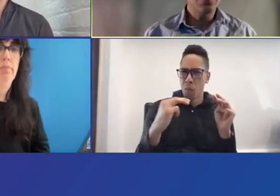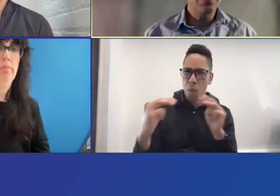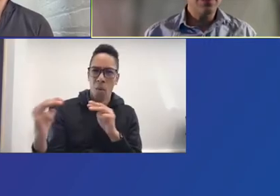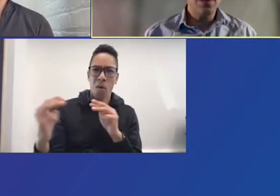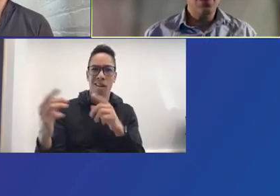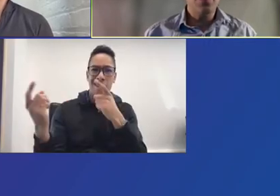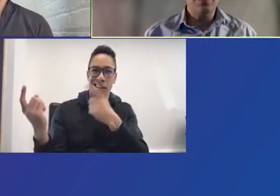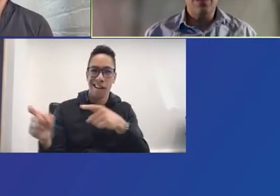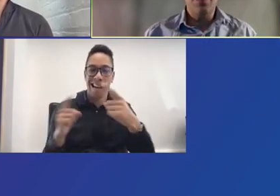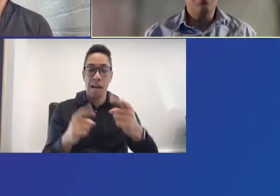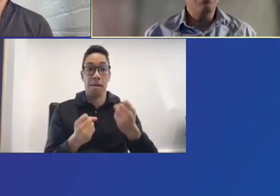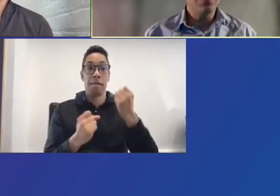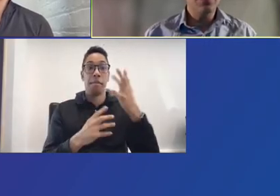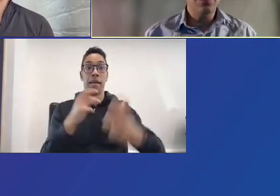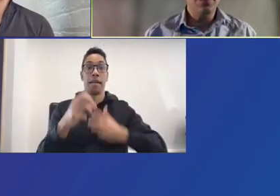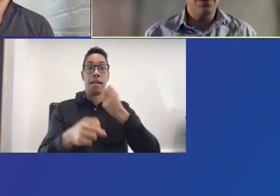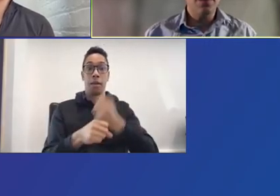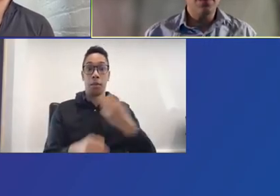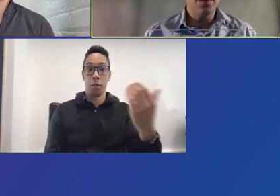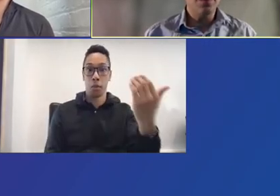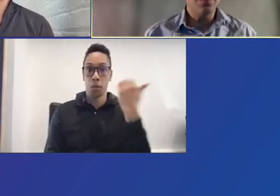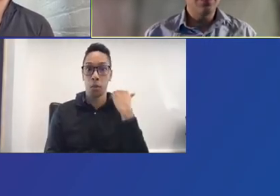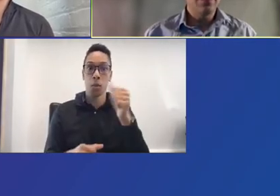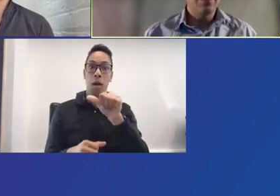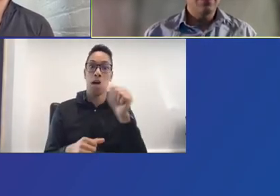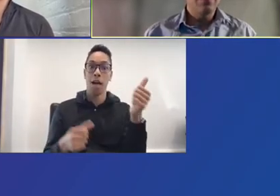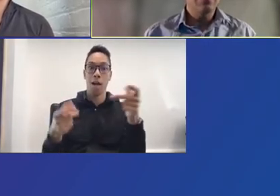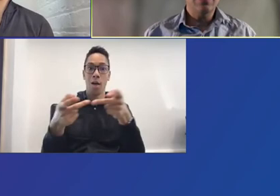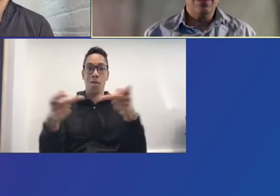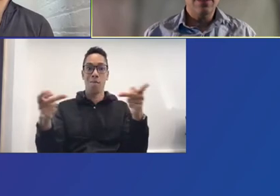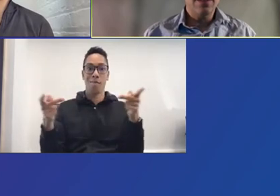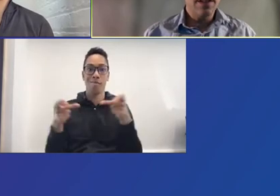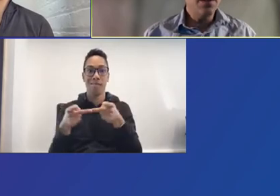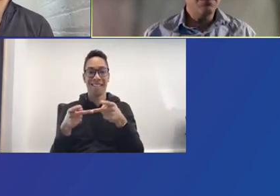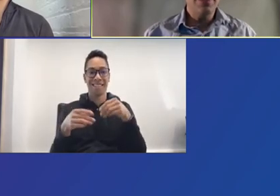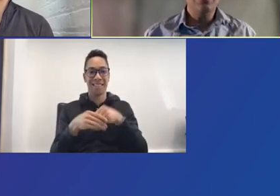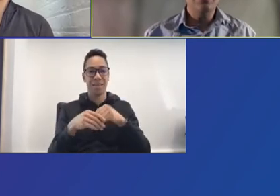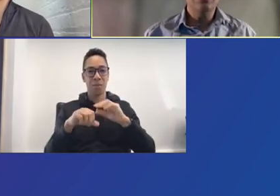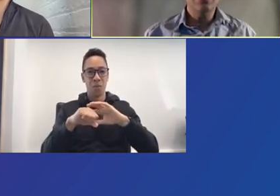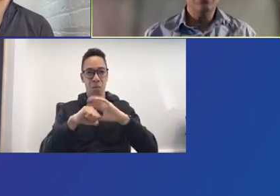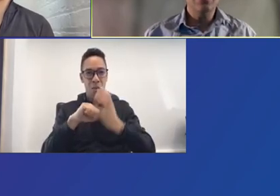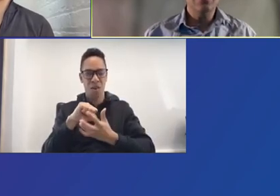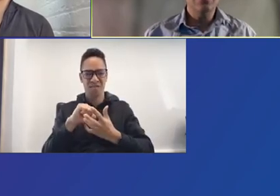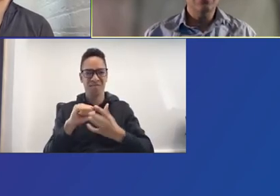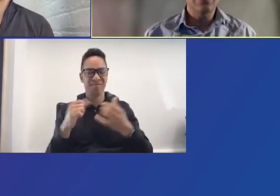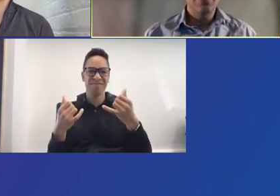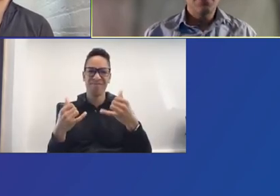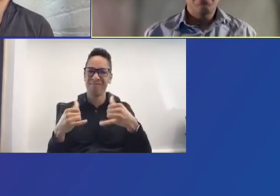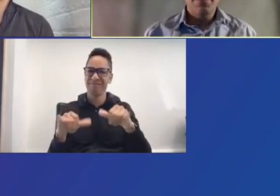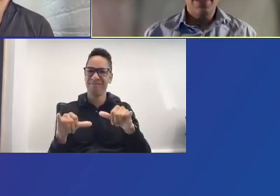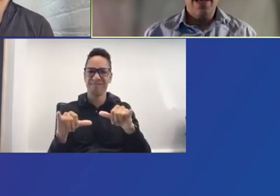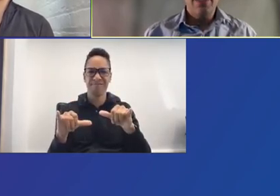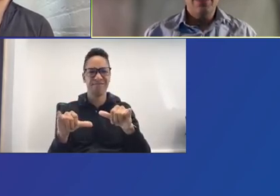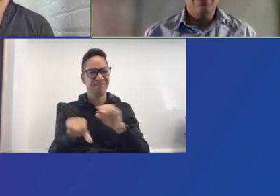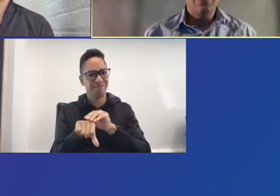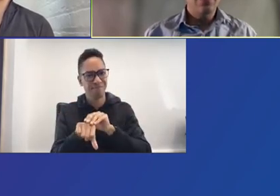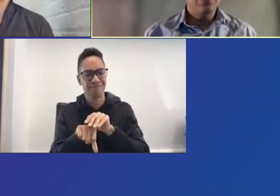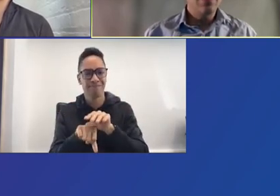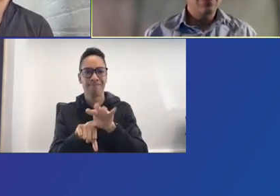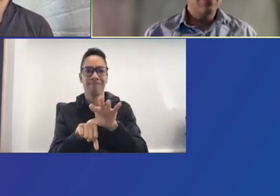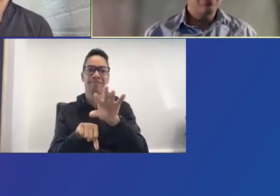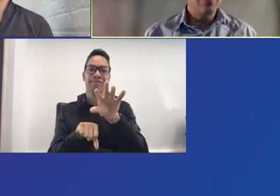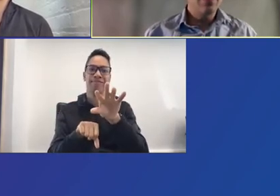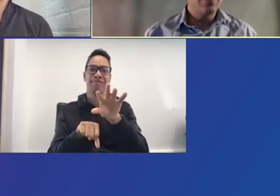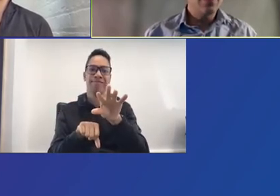know, centuries ago in other places around the world is still making this dissonance